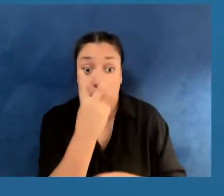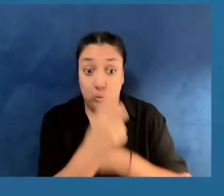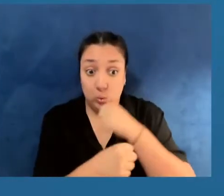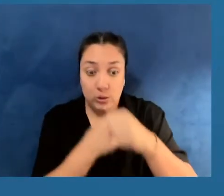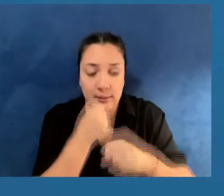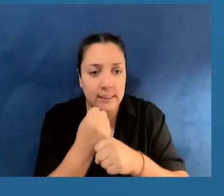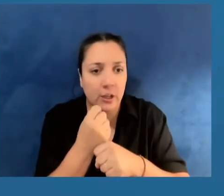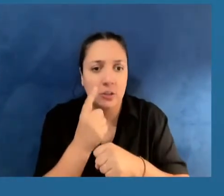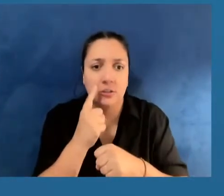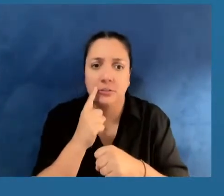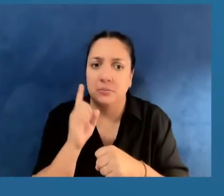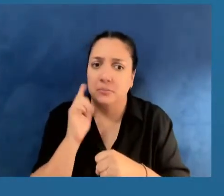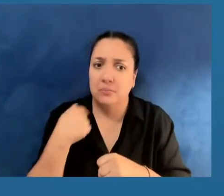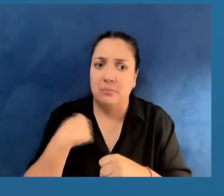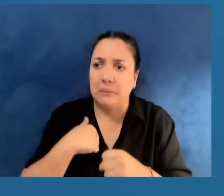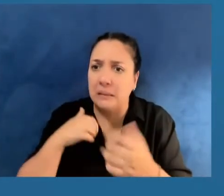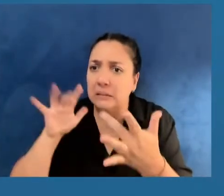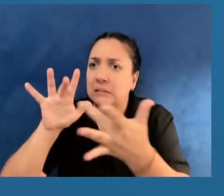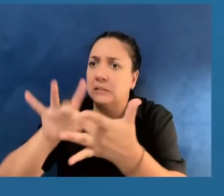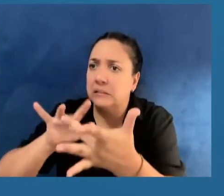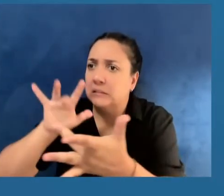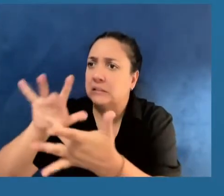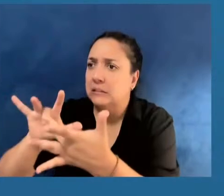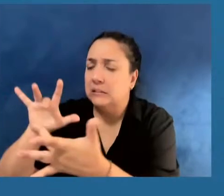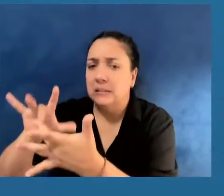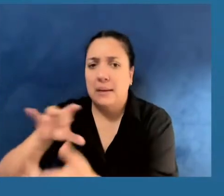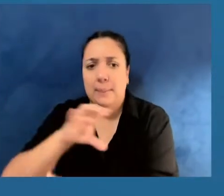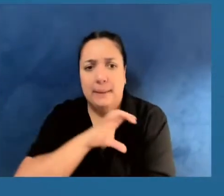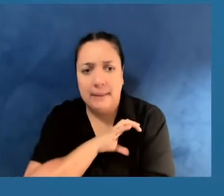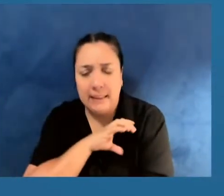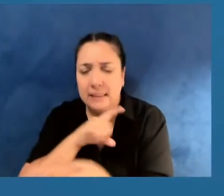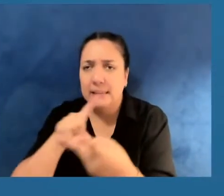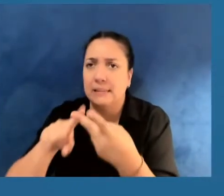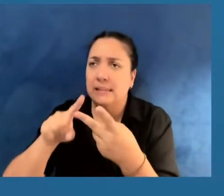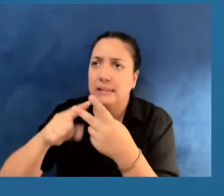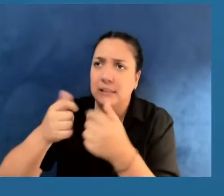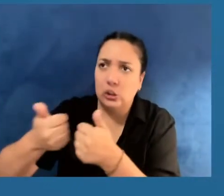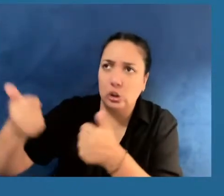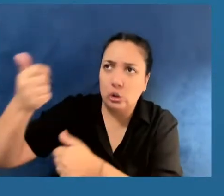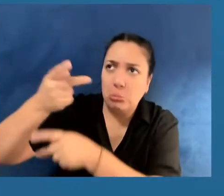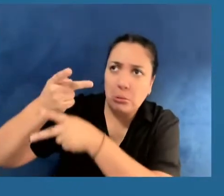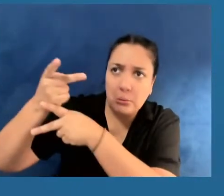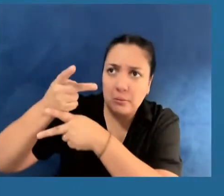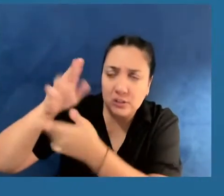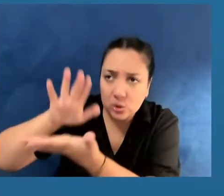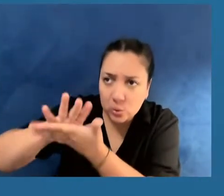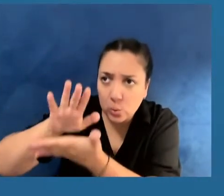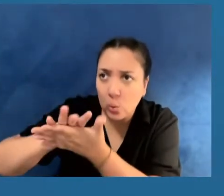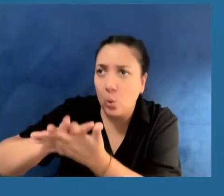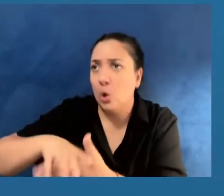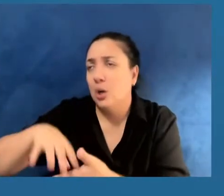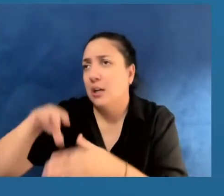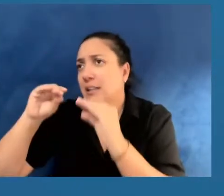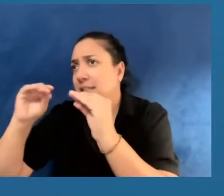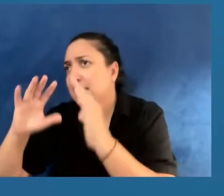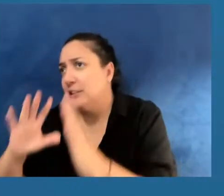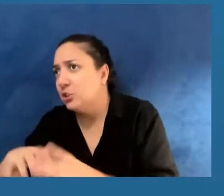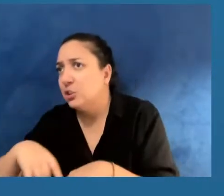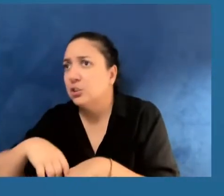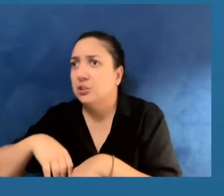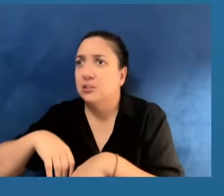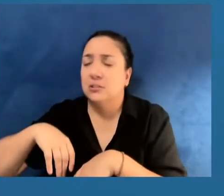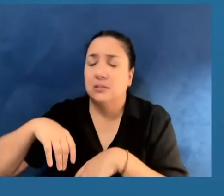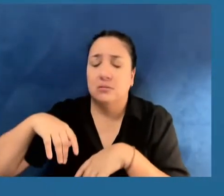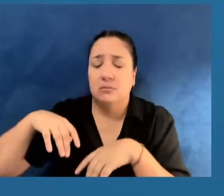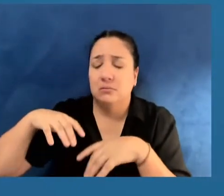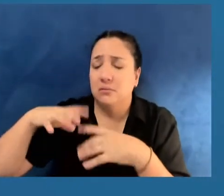representation of what we have here, law enforcement and superintendents and teachers and principals and administrators and students and parents, and just saying, what can